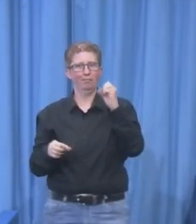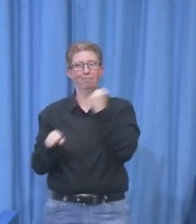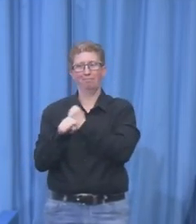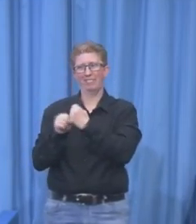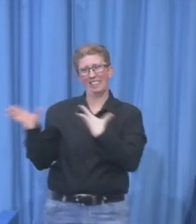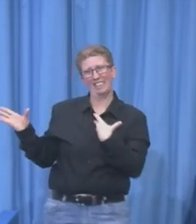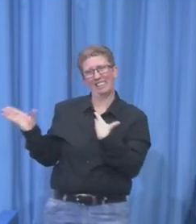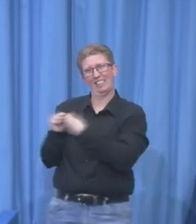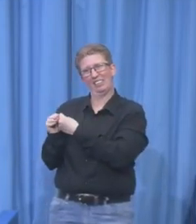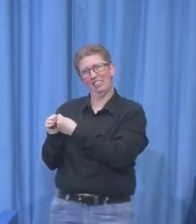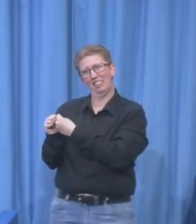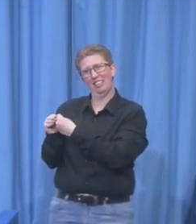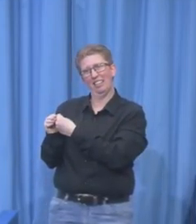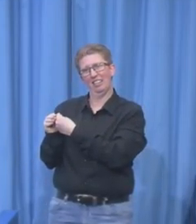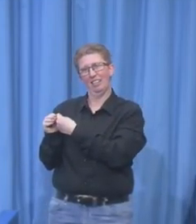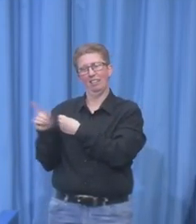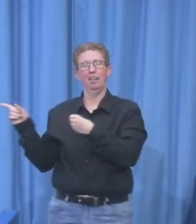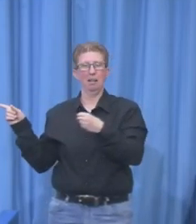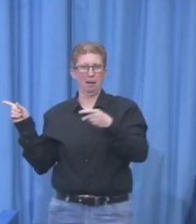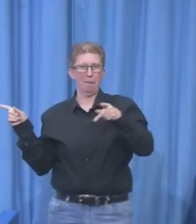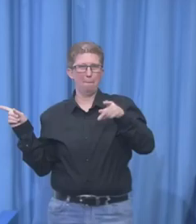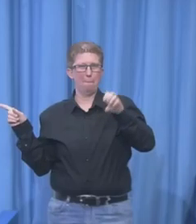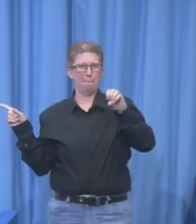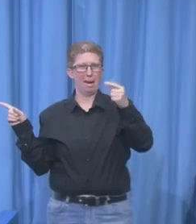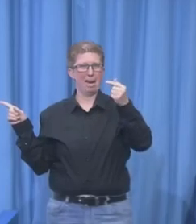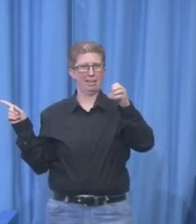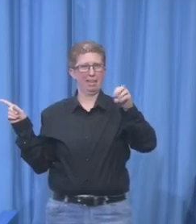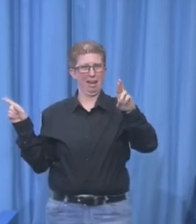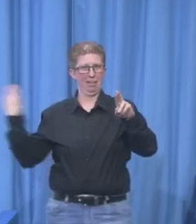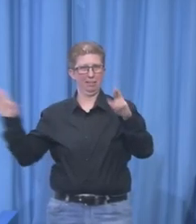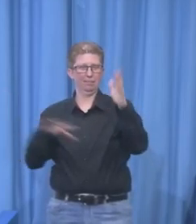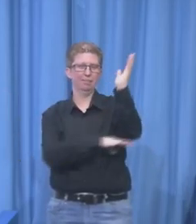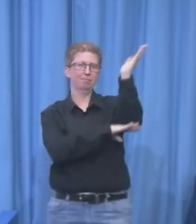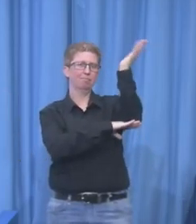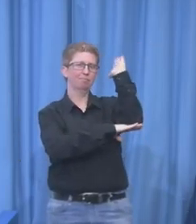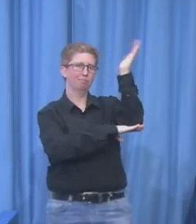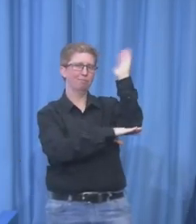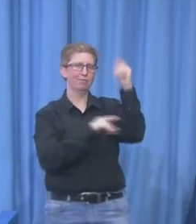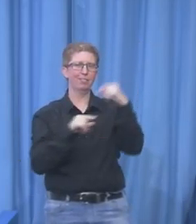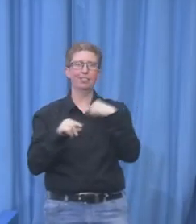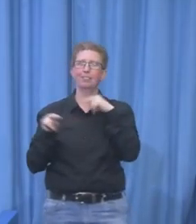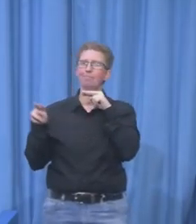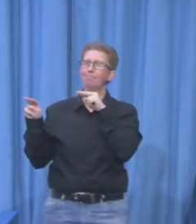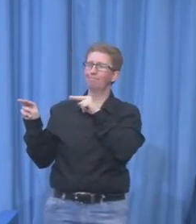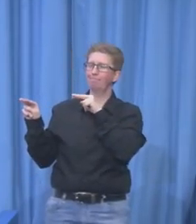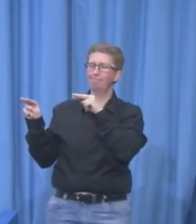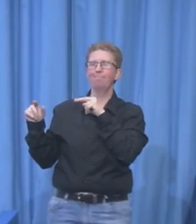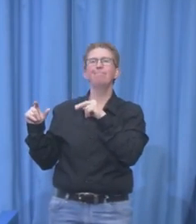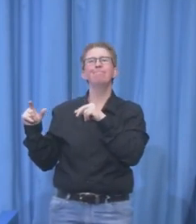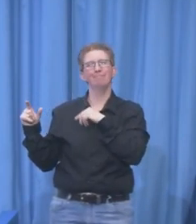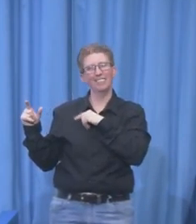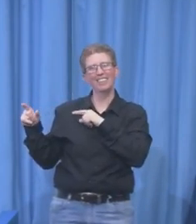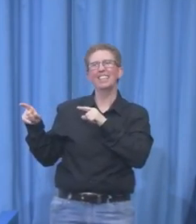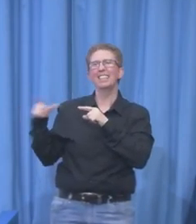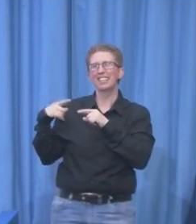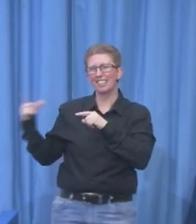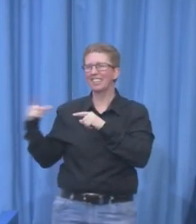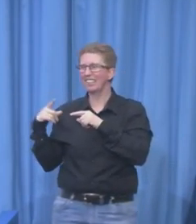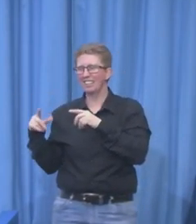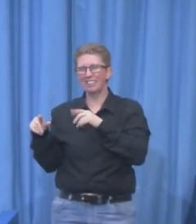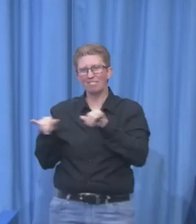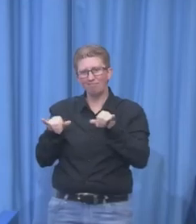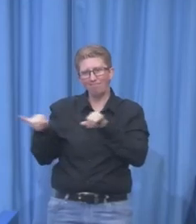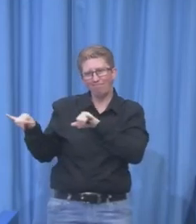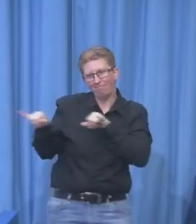because it's very closely aligned with the way all of our programs run. So we consider ourselves, I'm actually